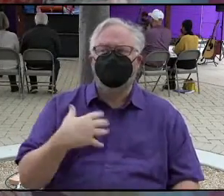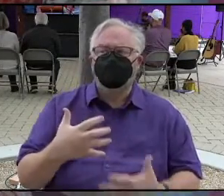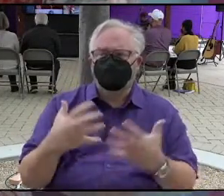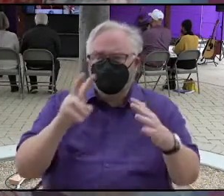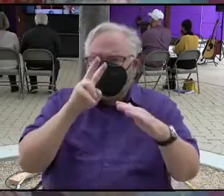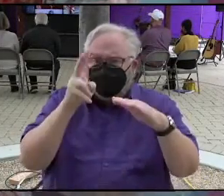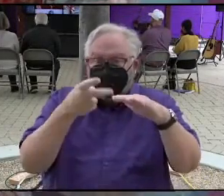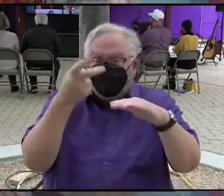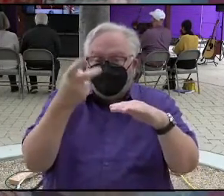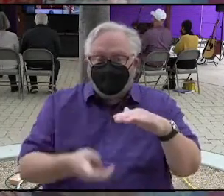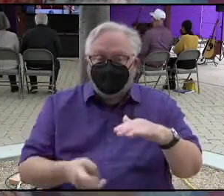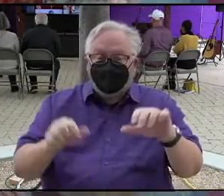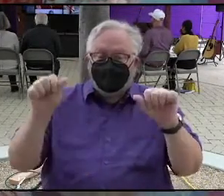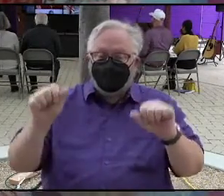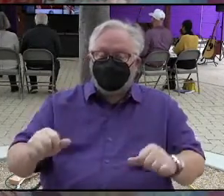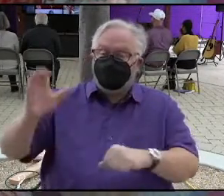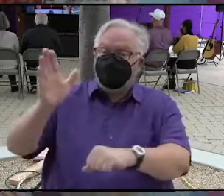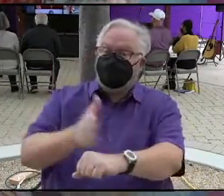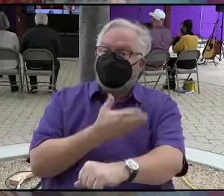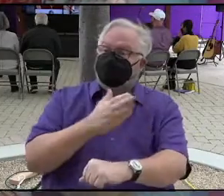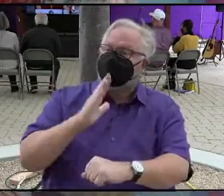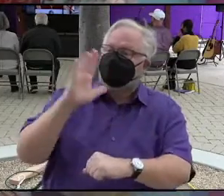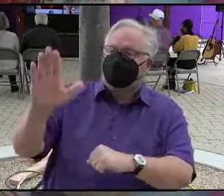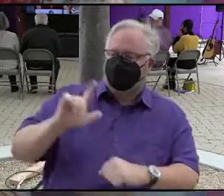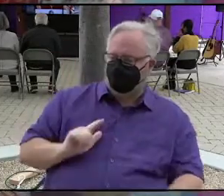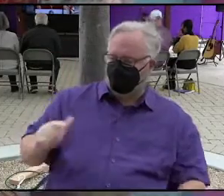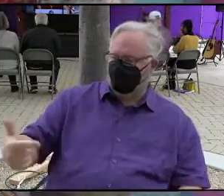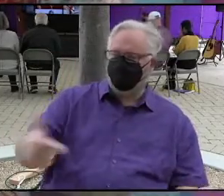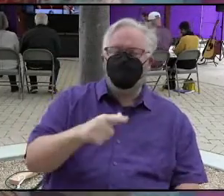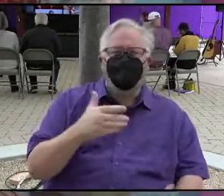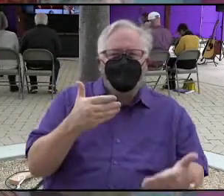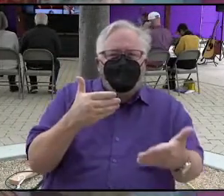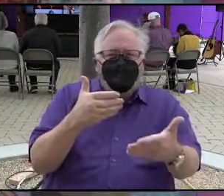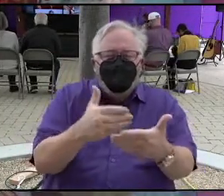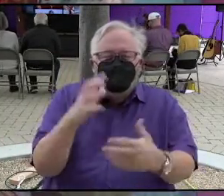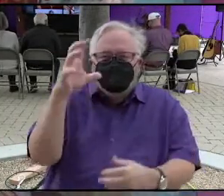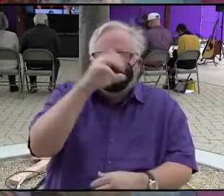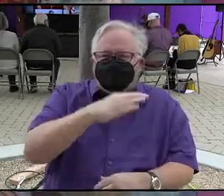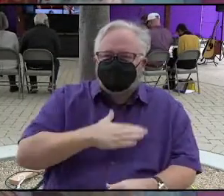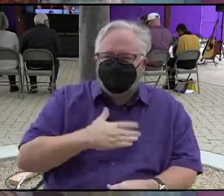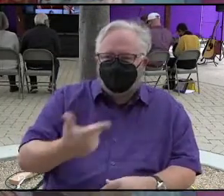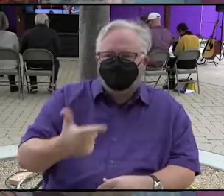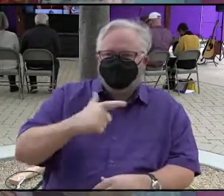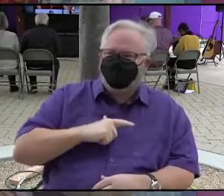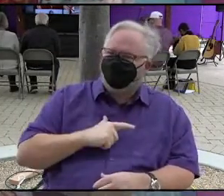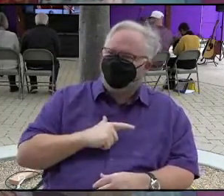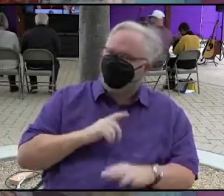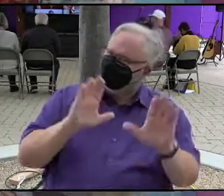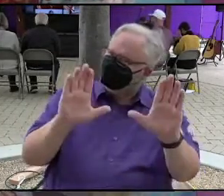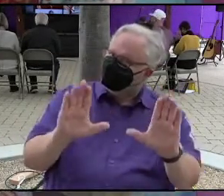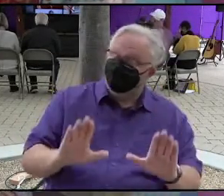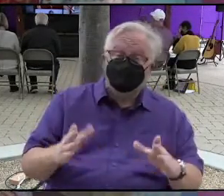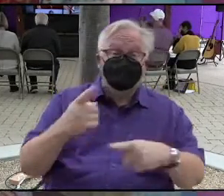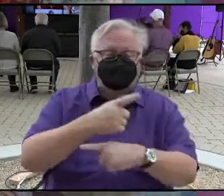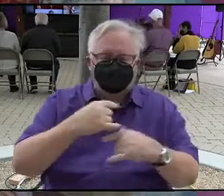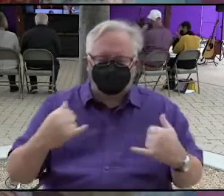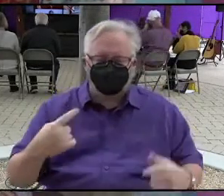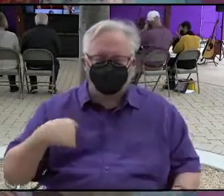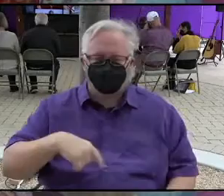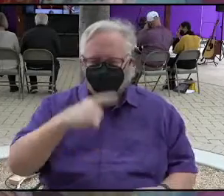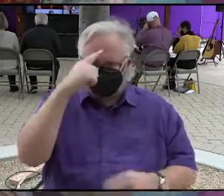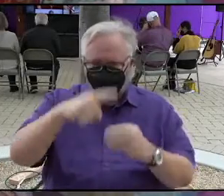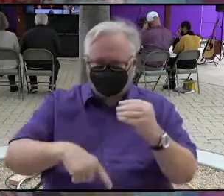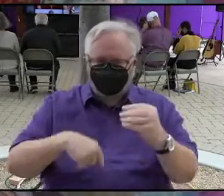in being able to sing and around that I almost missed my cue. That was awesome. So today, we're thinking about